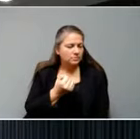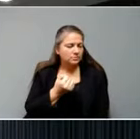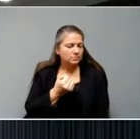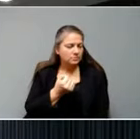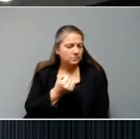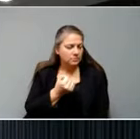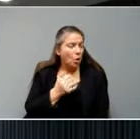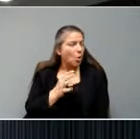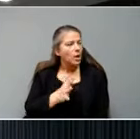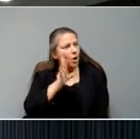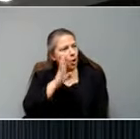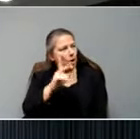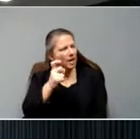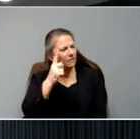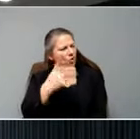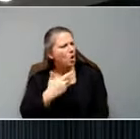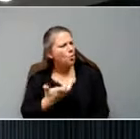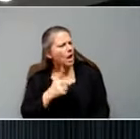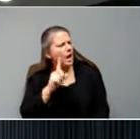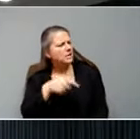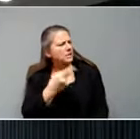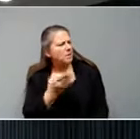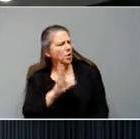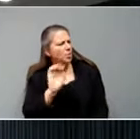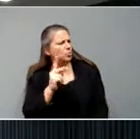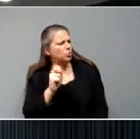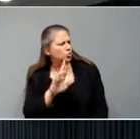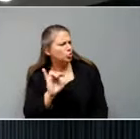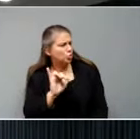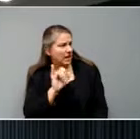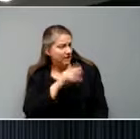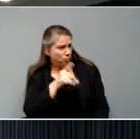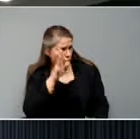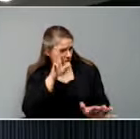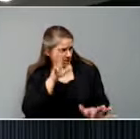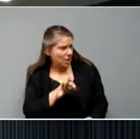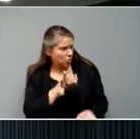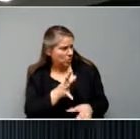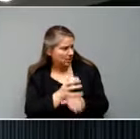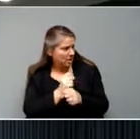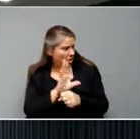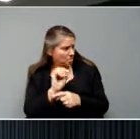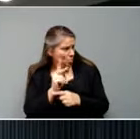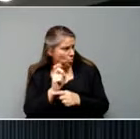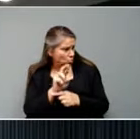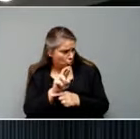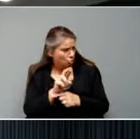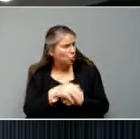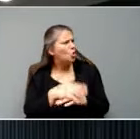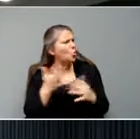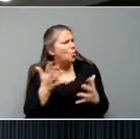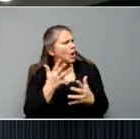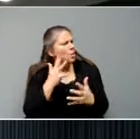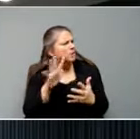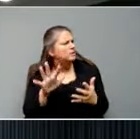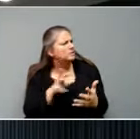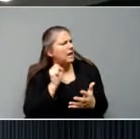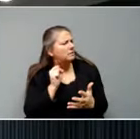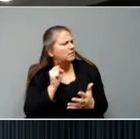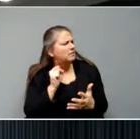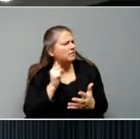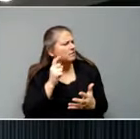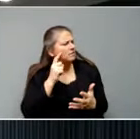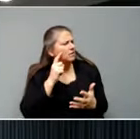Hi, Governor. I wanted to ask about the booster shots too. If you decide to go that route, what would it take for you to affect